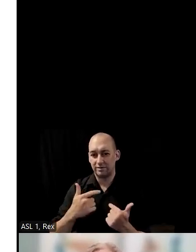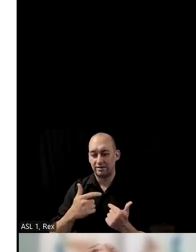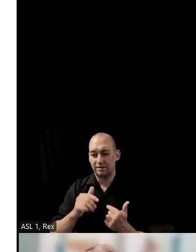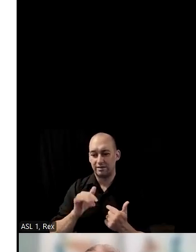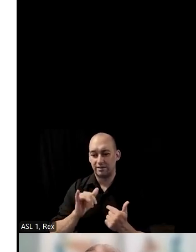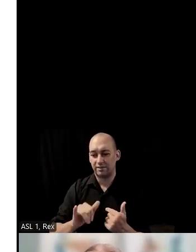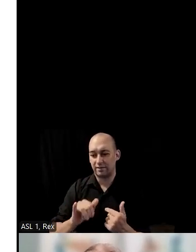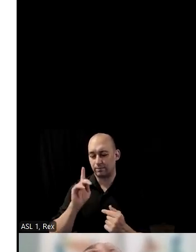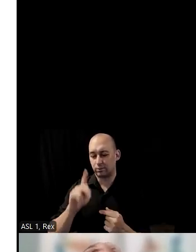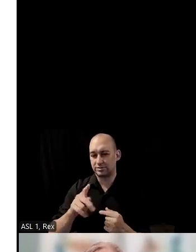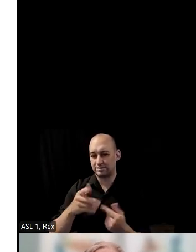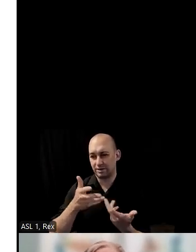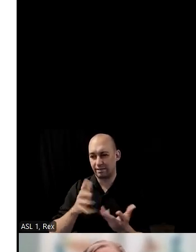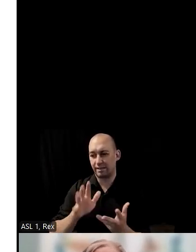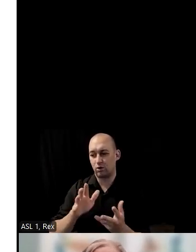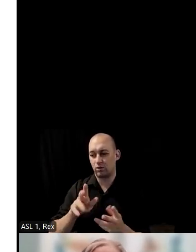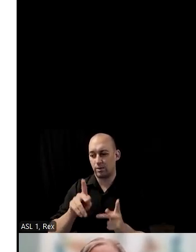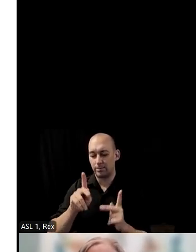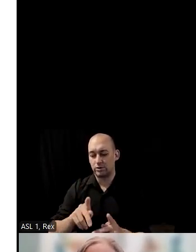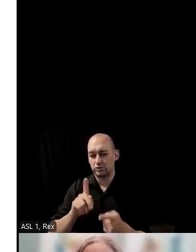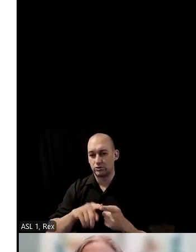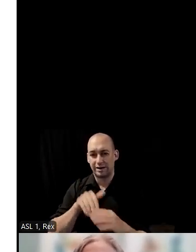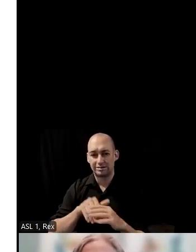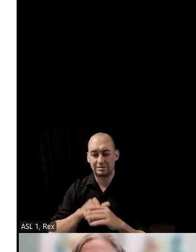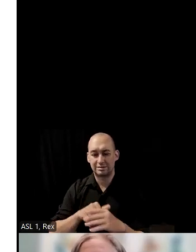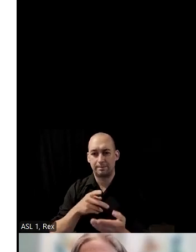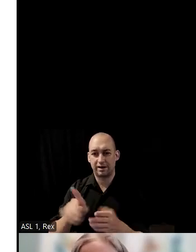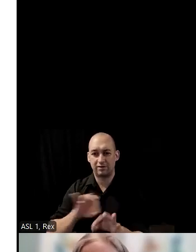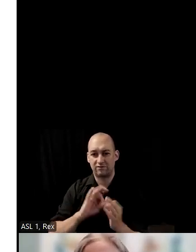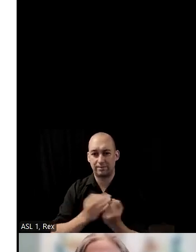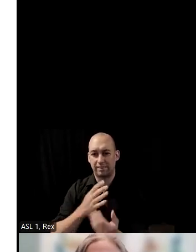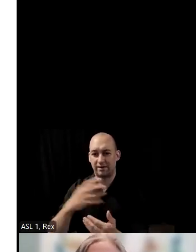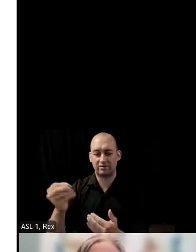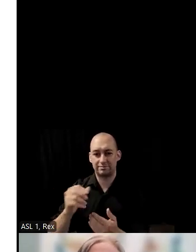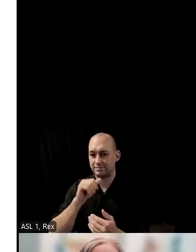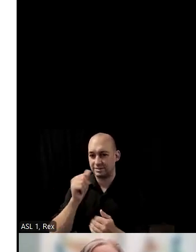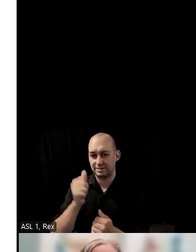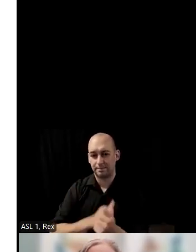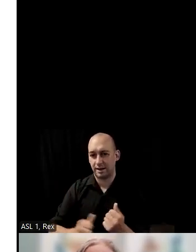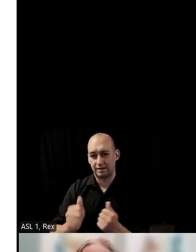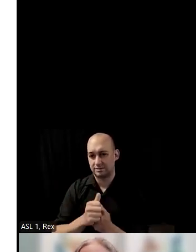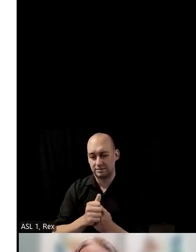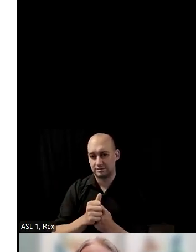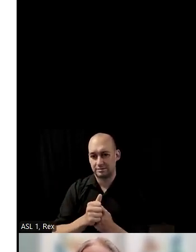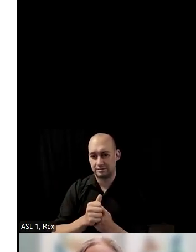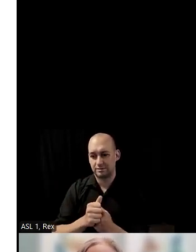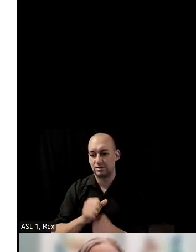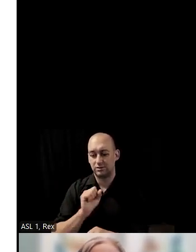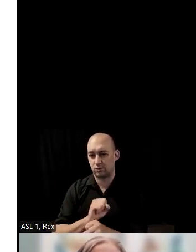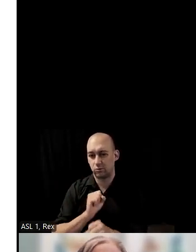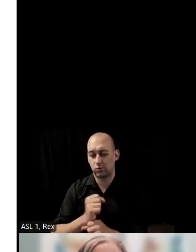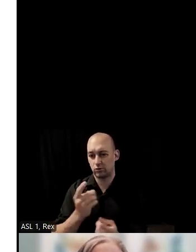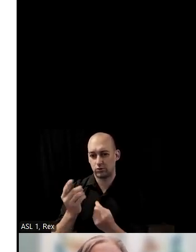bill would have allowed that person to be able to access paid family leave. Unfortunately, didn't pass. I think that's, work to be done